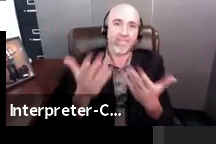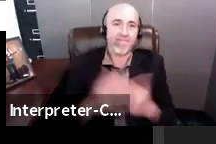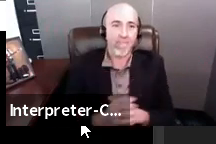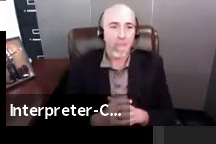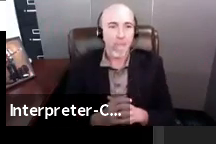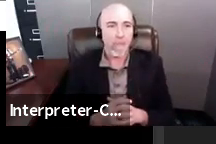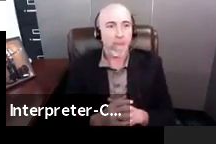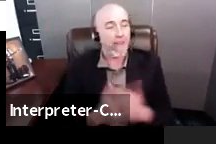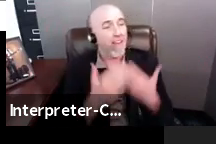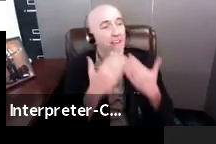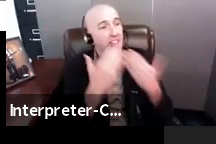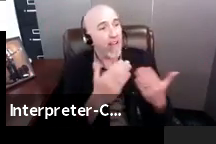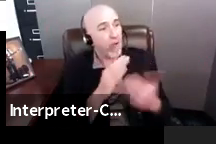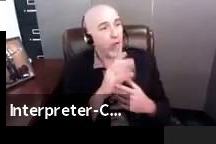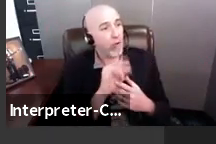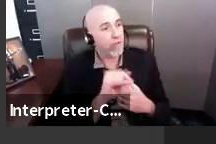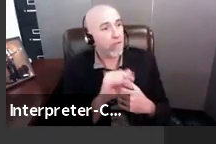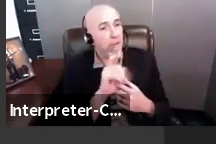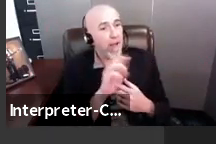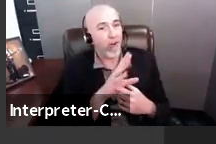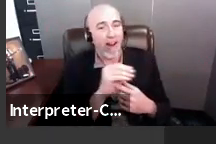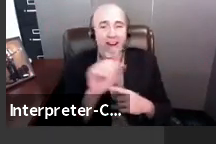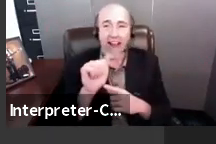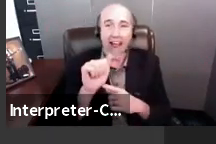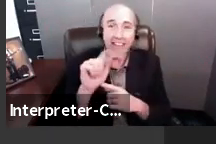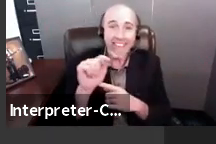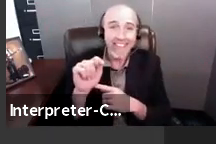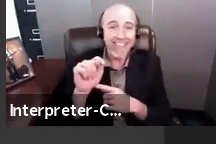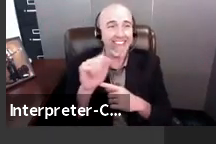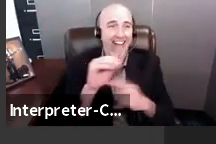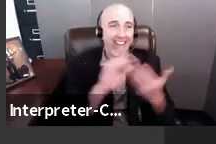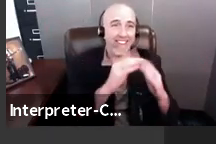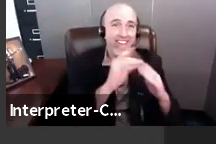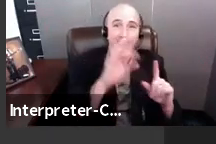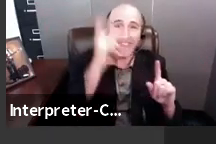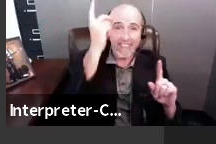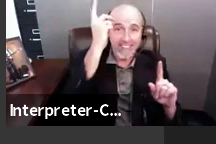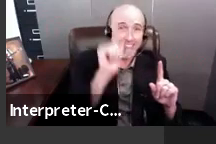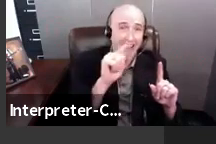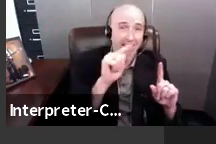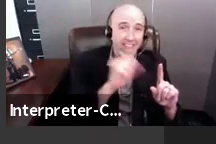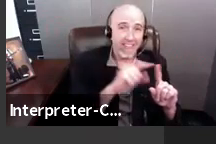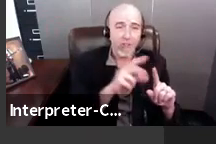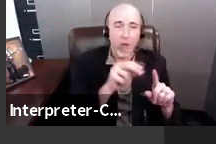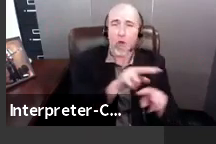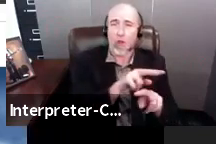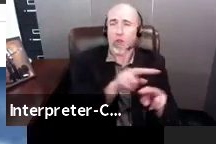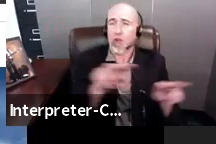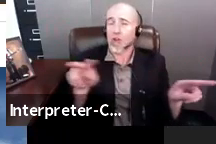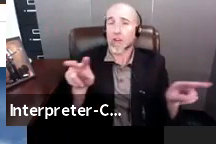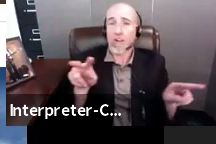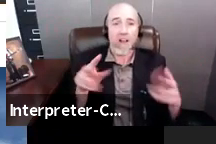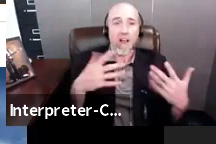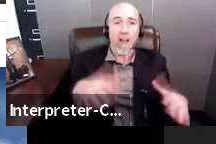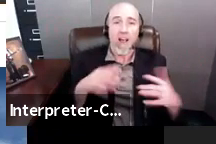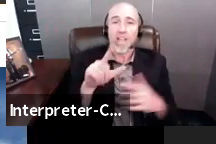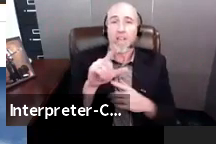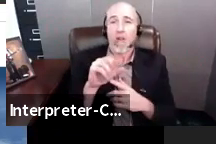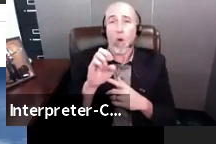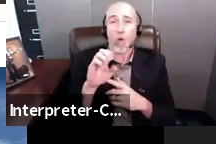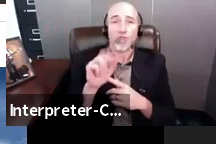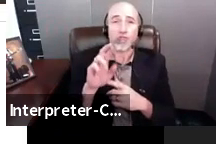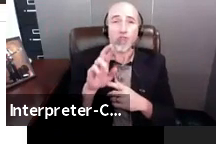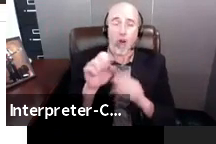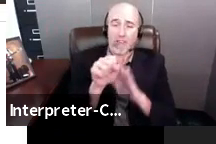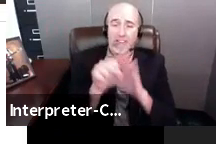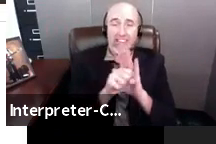Thank you, Crystal Baker, and thank you, AT&T and the City of Dallas. Looking across the landscape of the Lone Star State and the